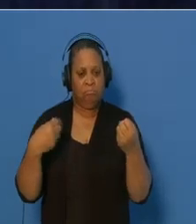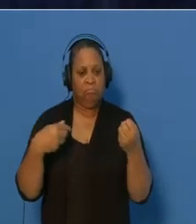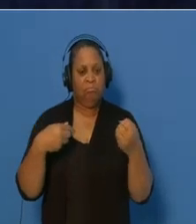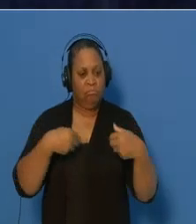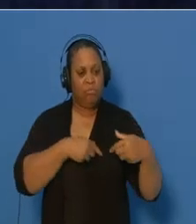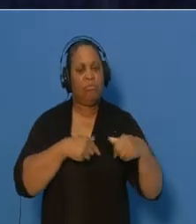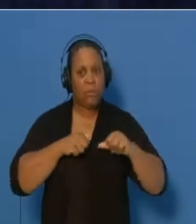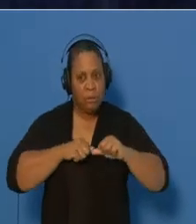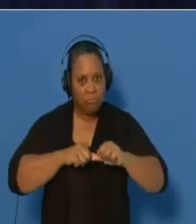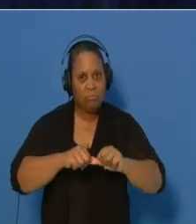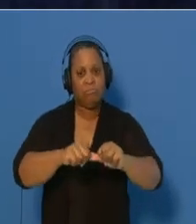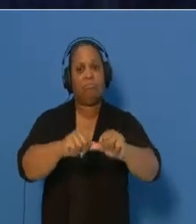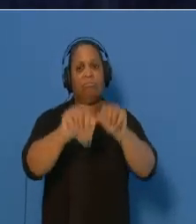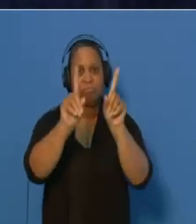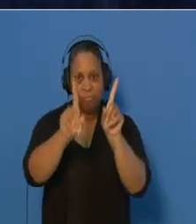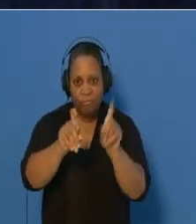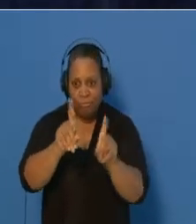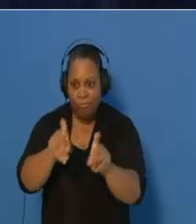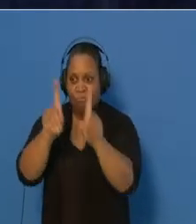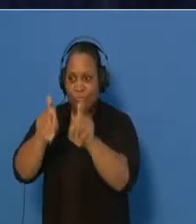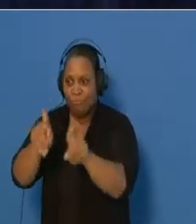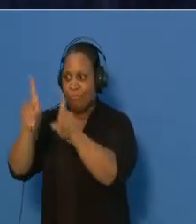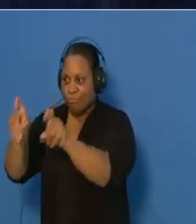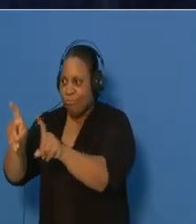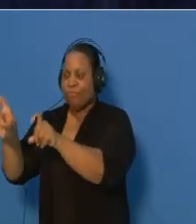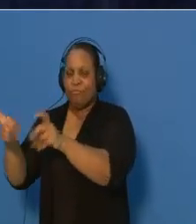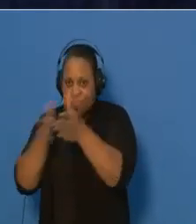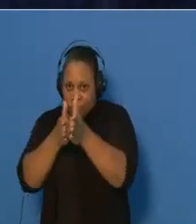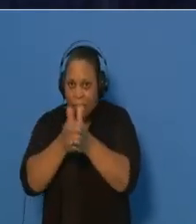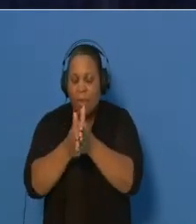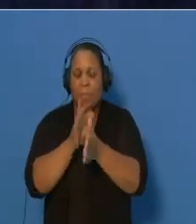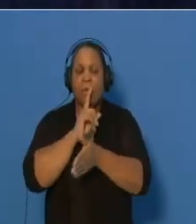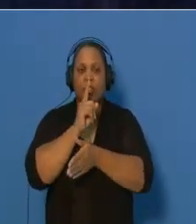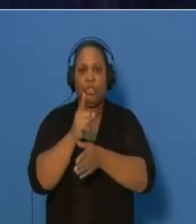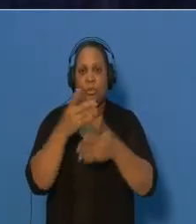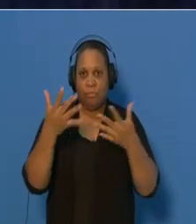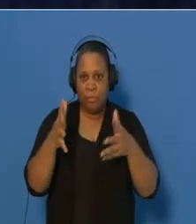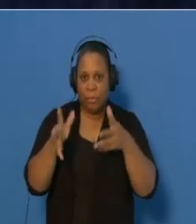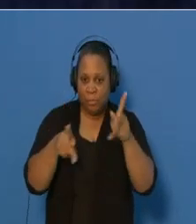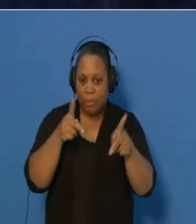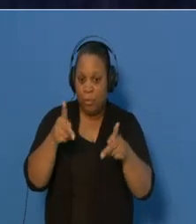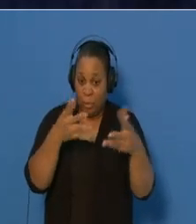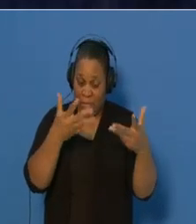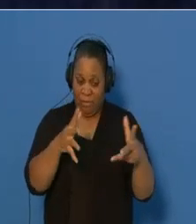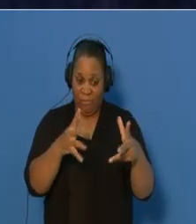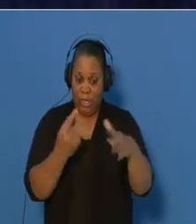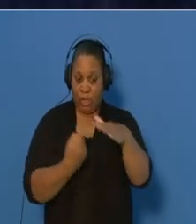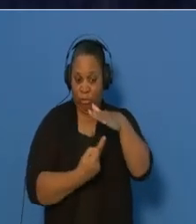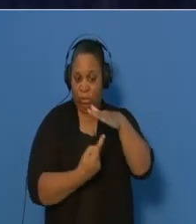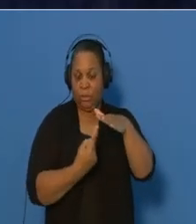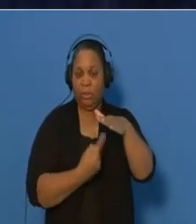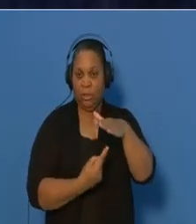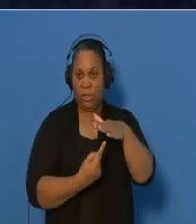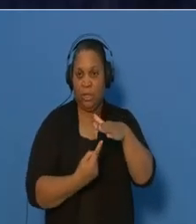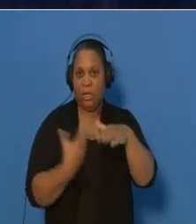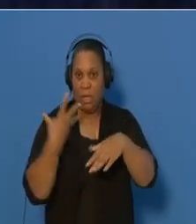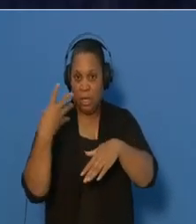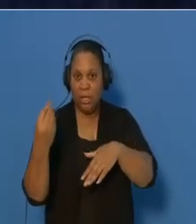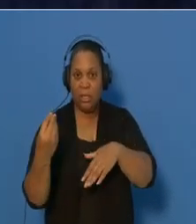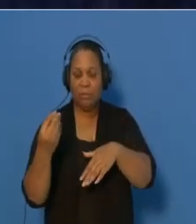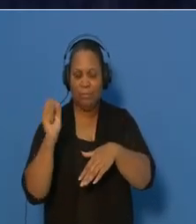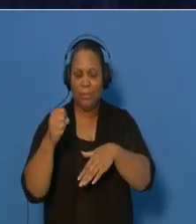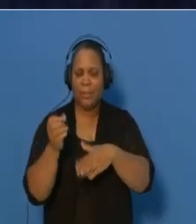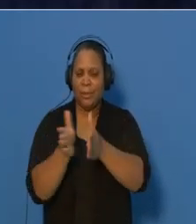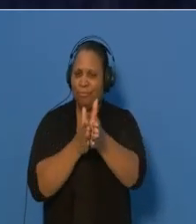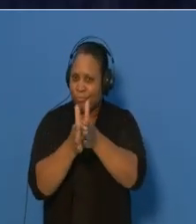our aggressive testing, which may also include persons after they've come out of the 14-day incubation period. But we are continuing our